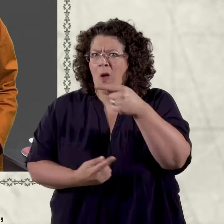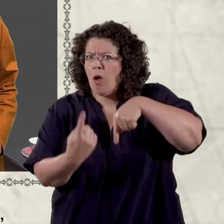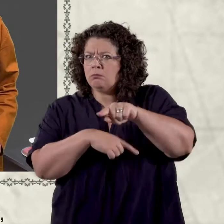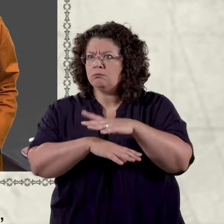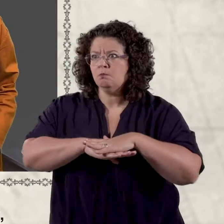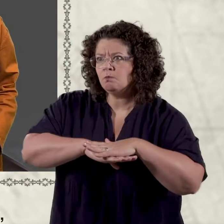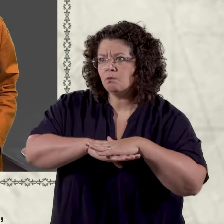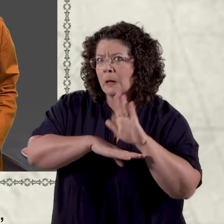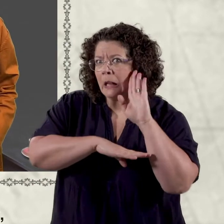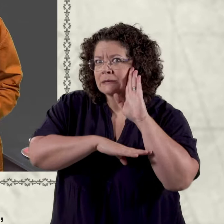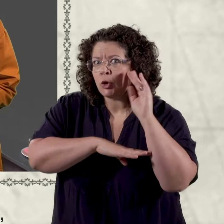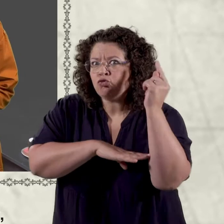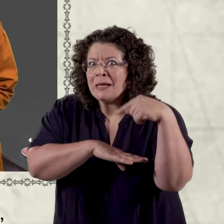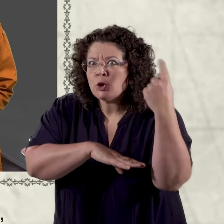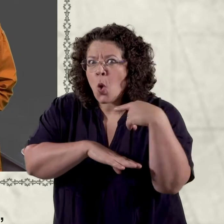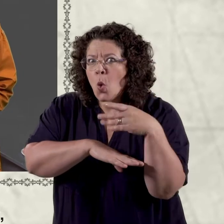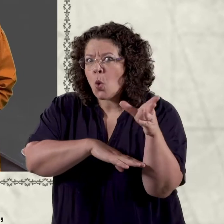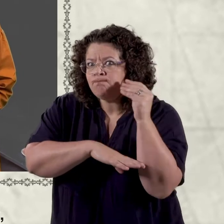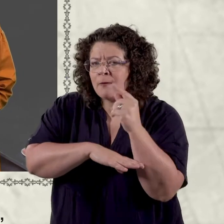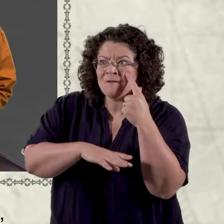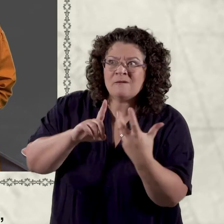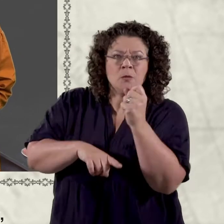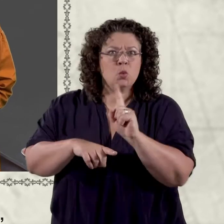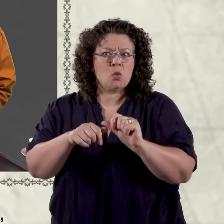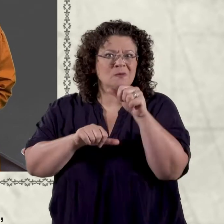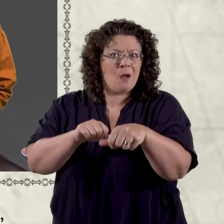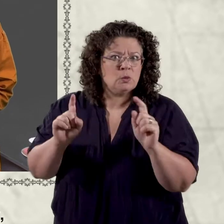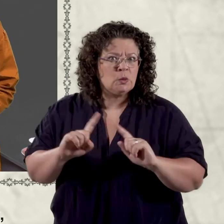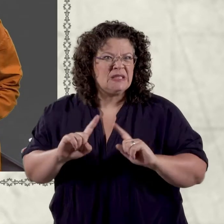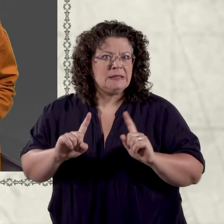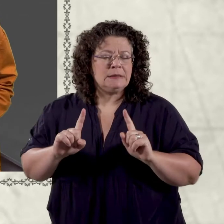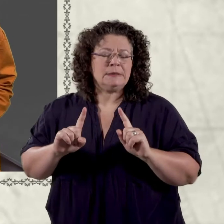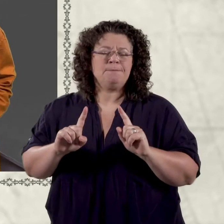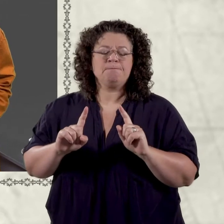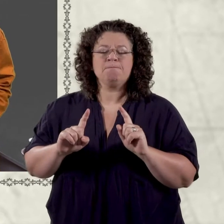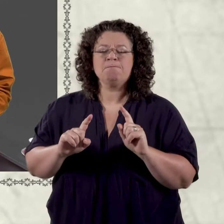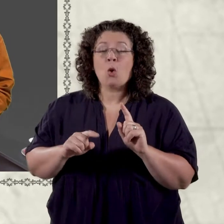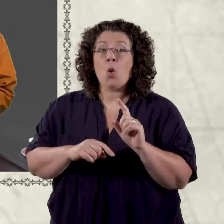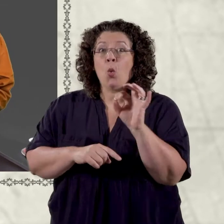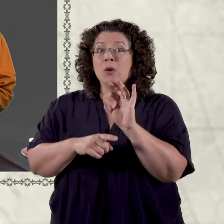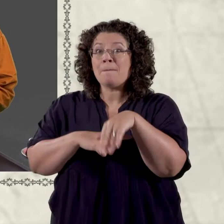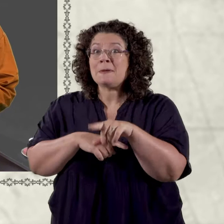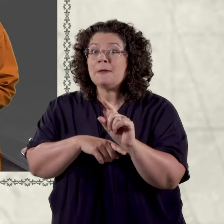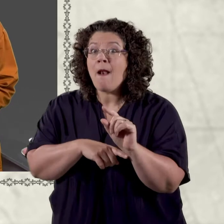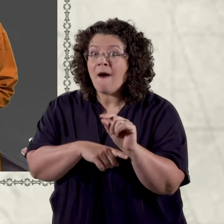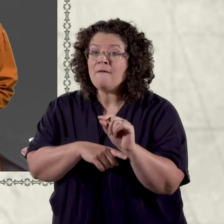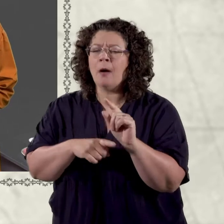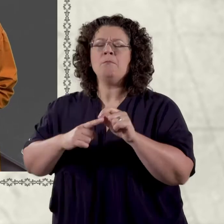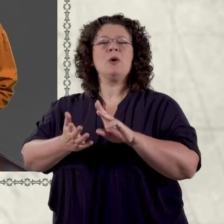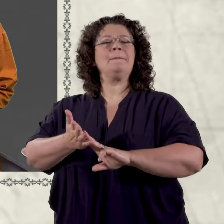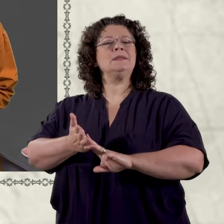on the Sunday morning now, everybody was listening to the radio to find out what would happen next. And